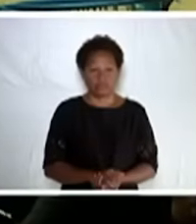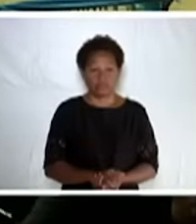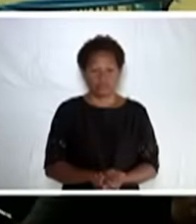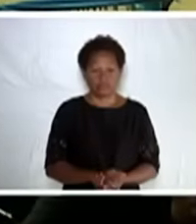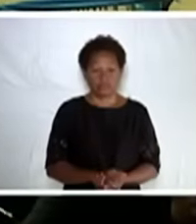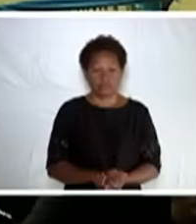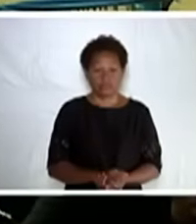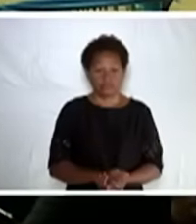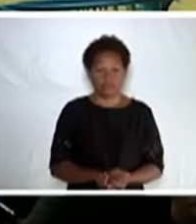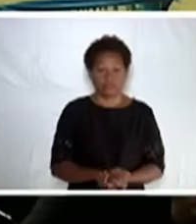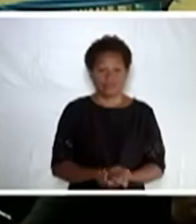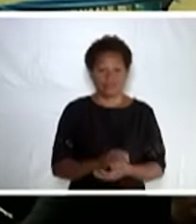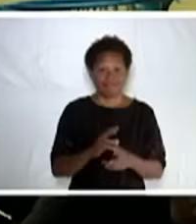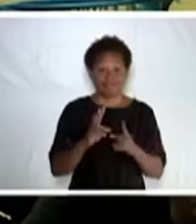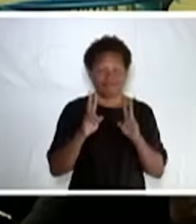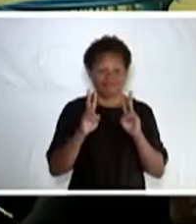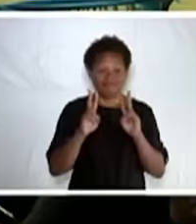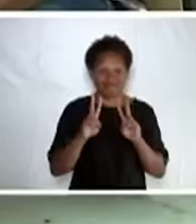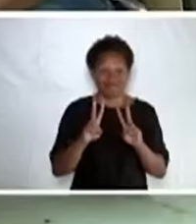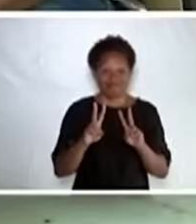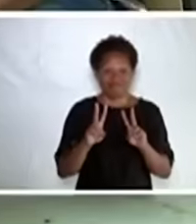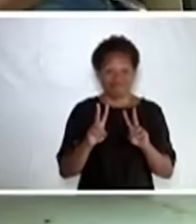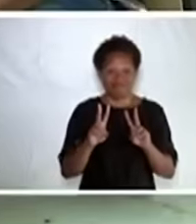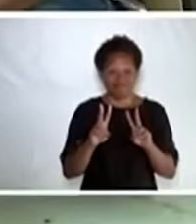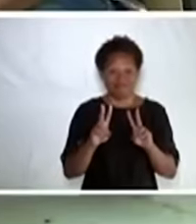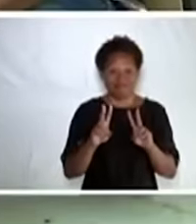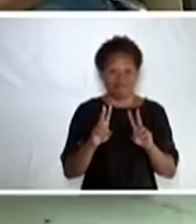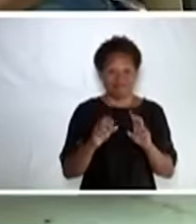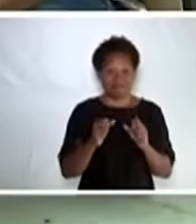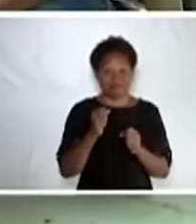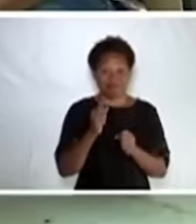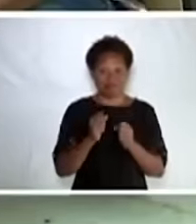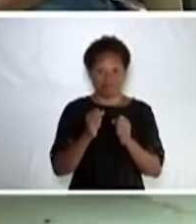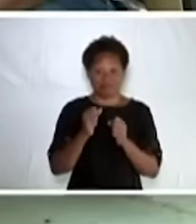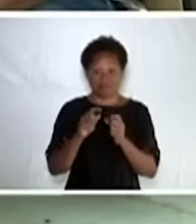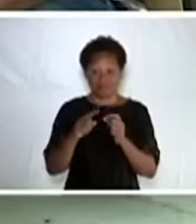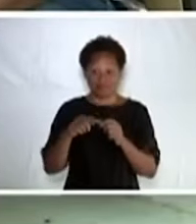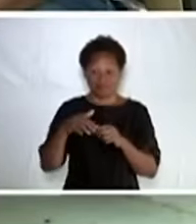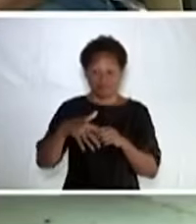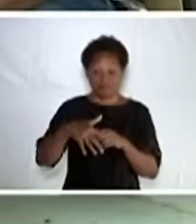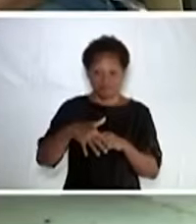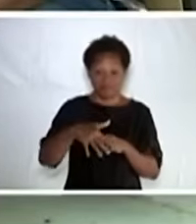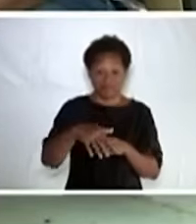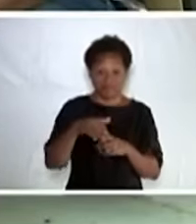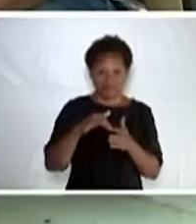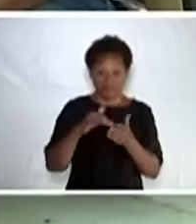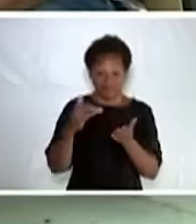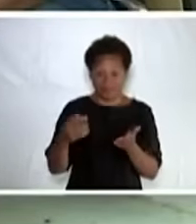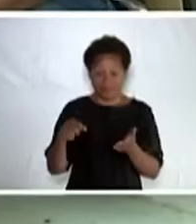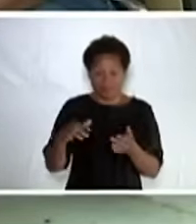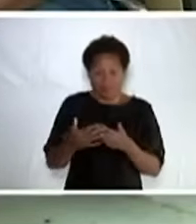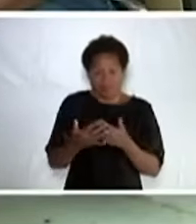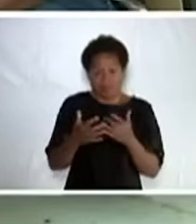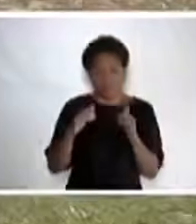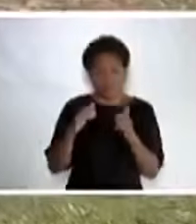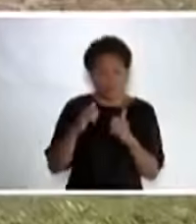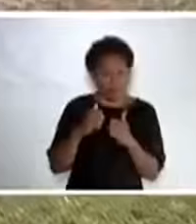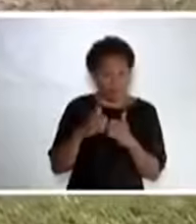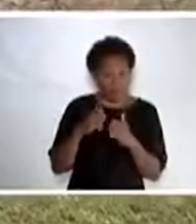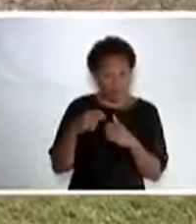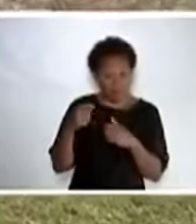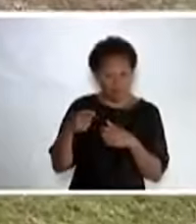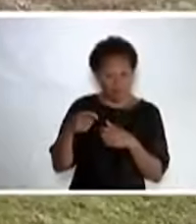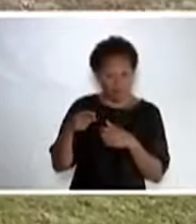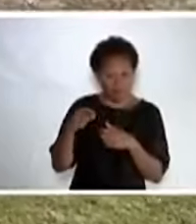I was just watching that walk past and it made me realize how many of us are descendants of those that